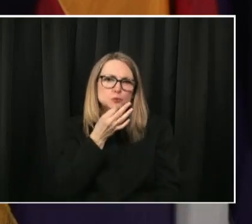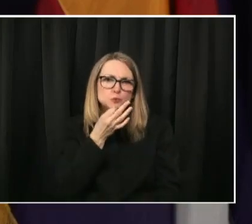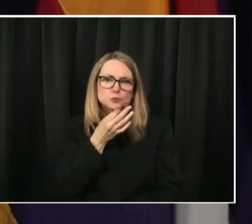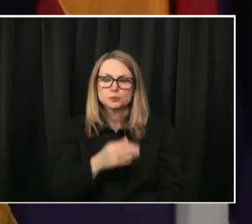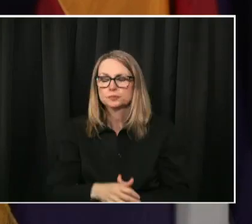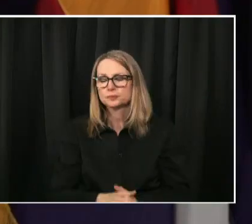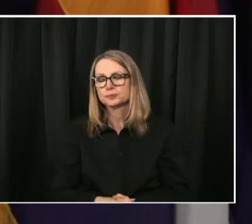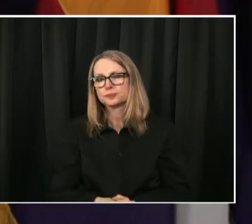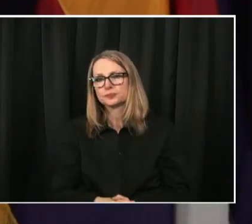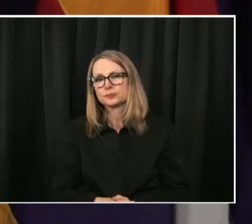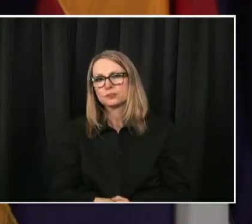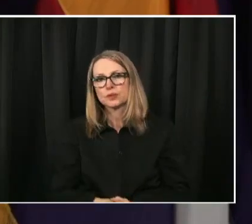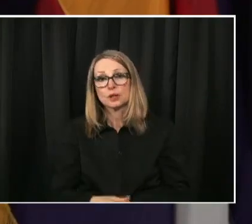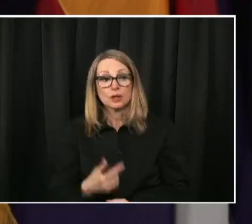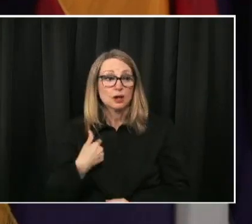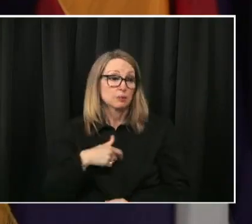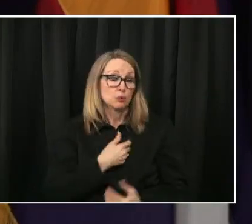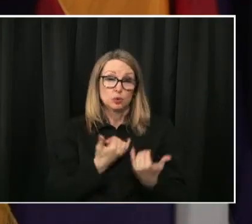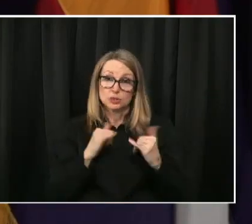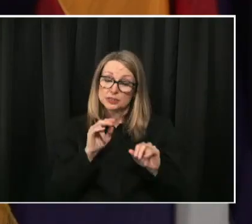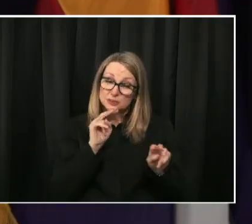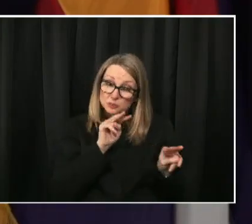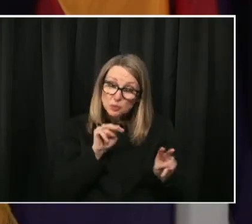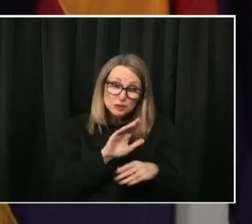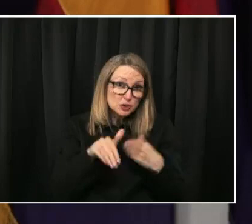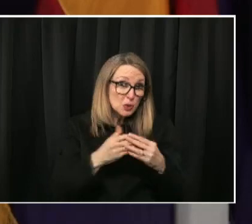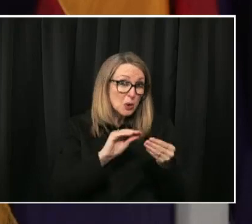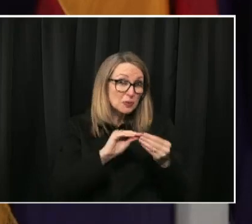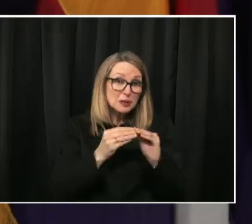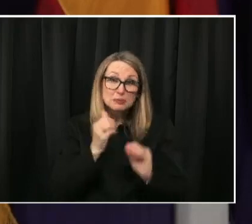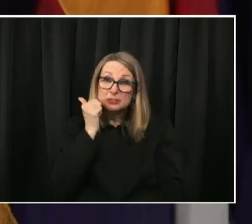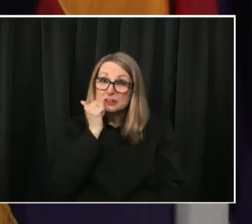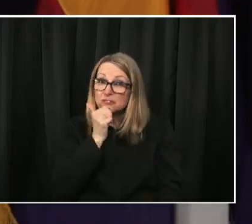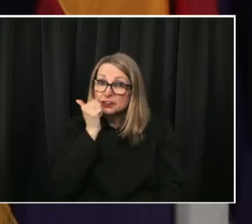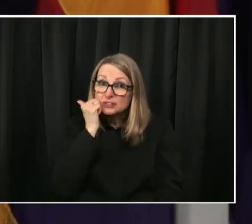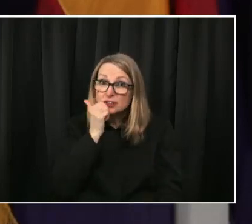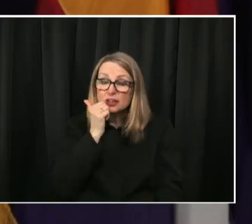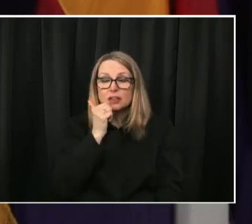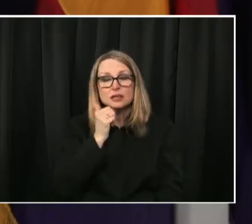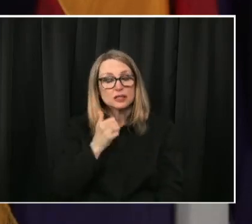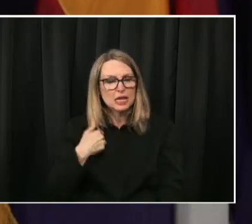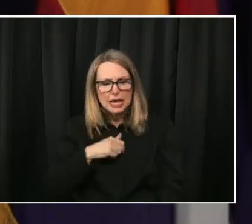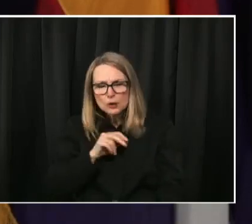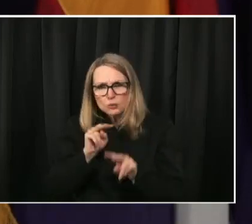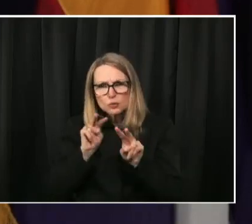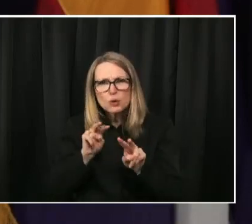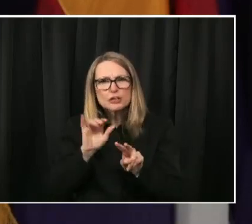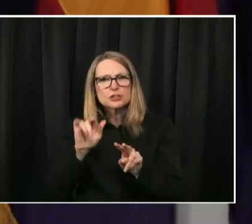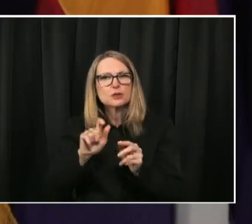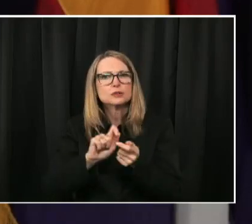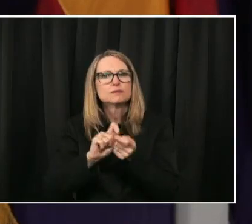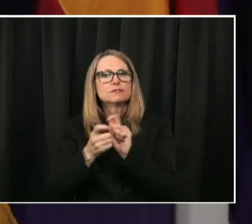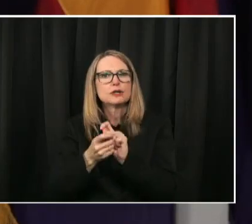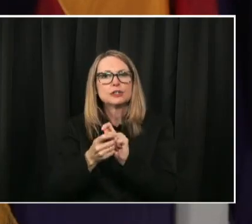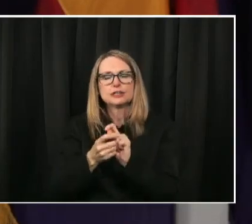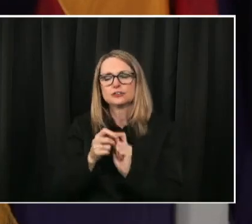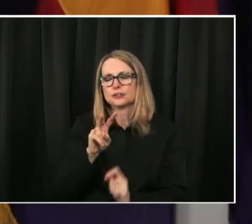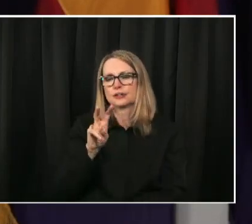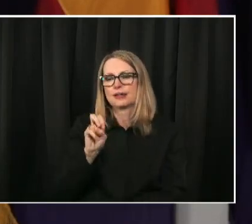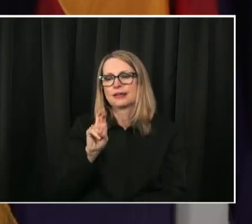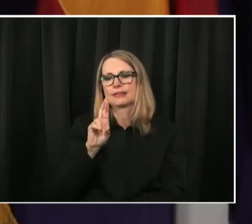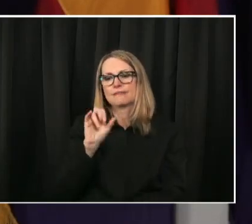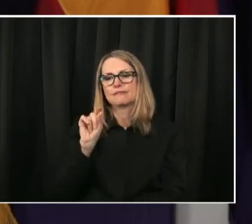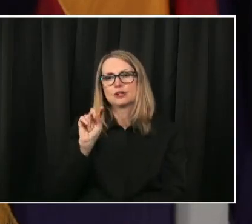We continue to really monitor this information every day, including the information about the variants, which we'll be briefed on here today, so you can